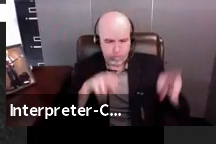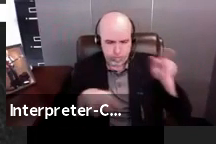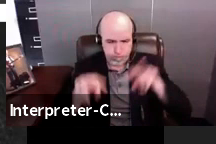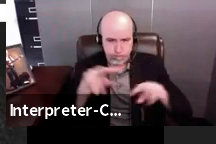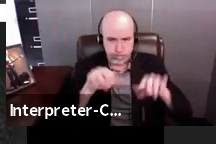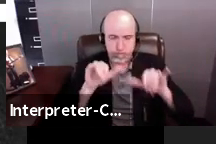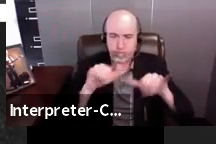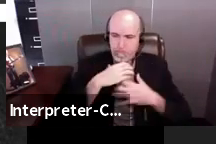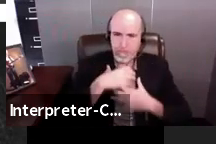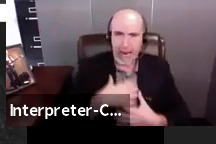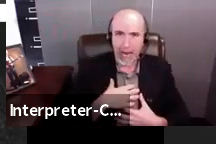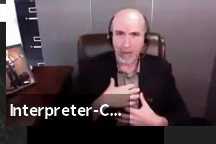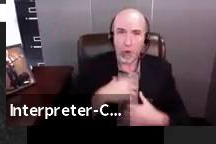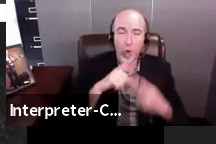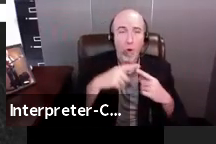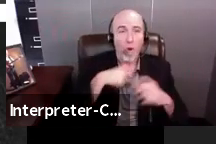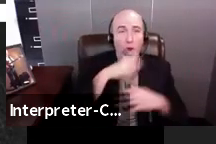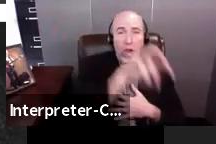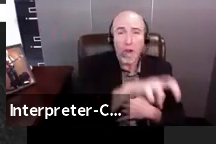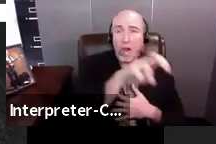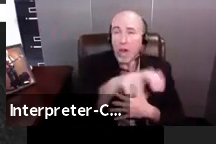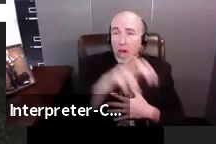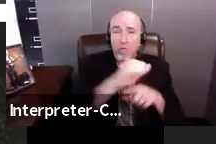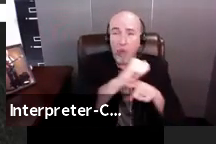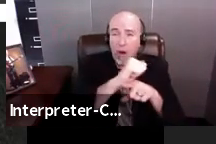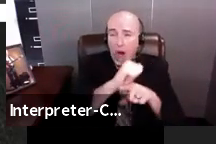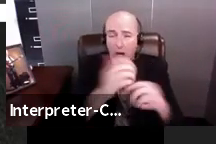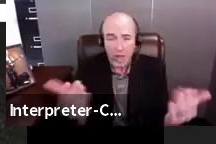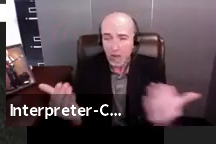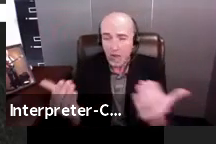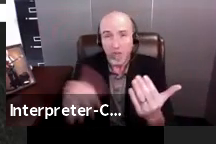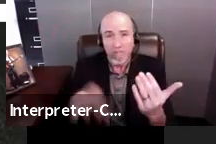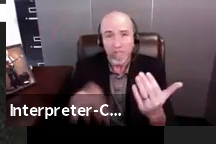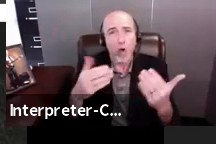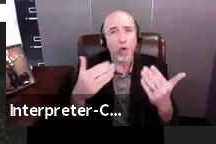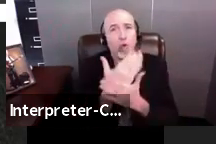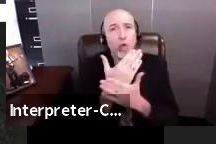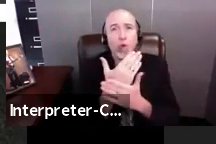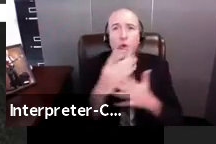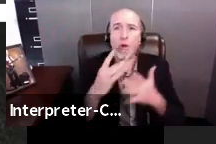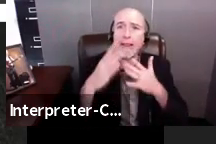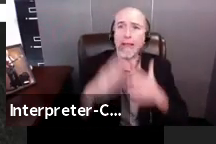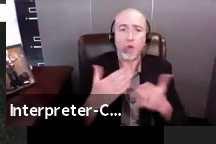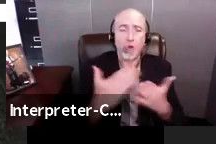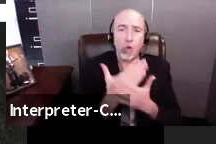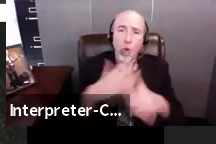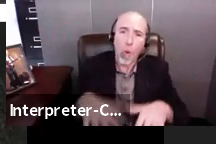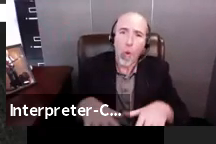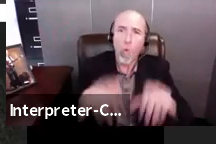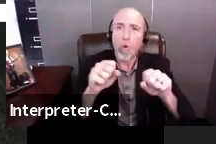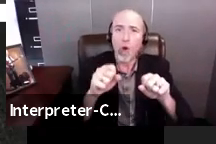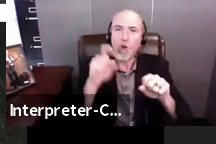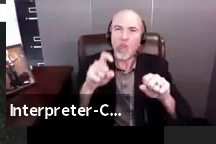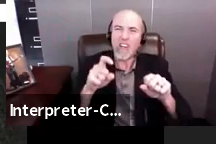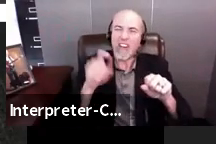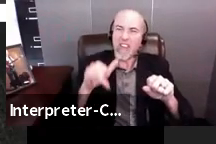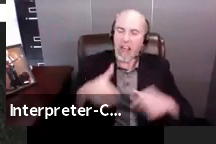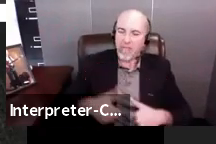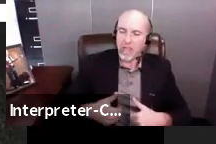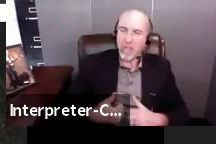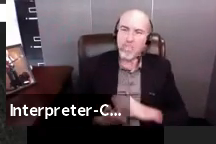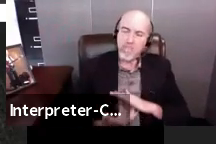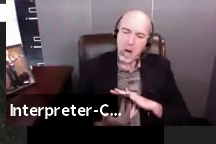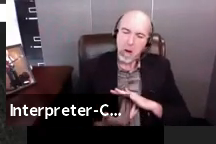we go around doing trainings to find new organizers. You need some fire in the belly to continue